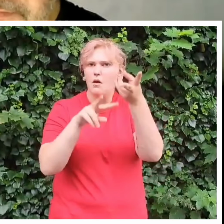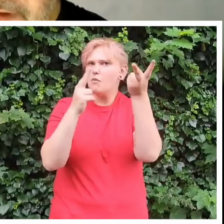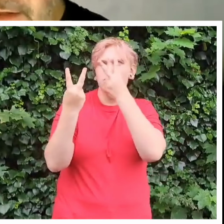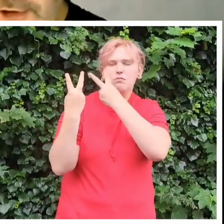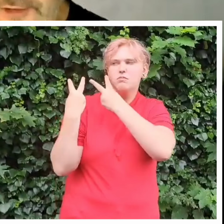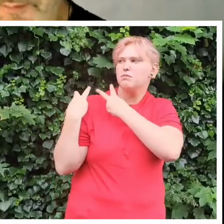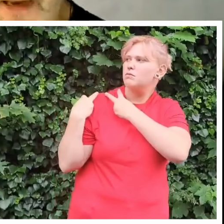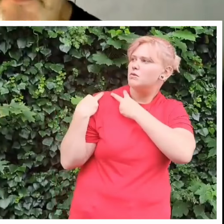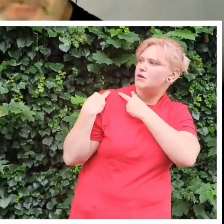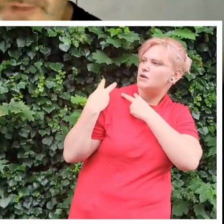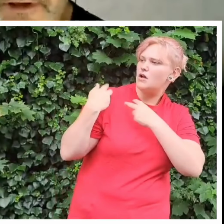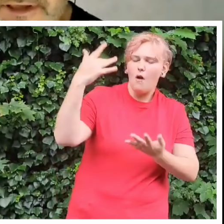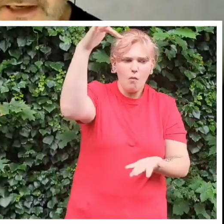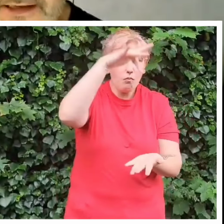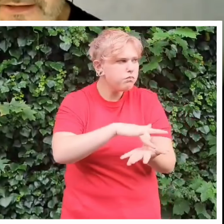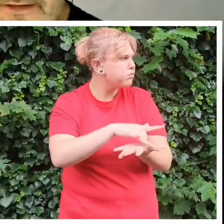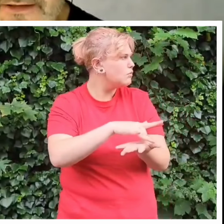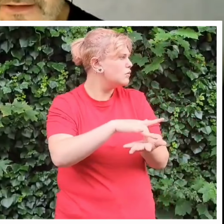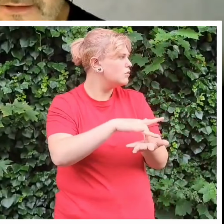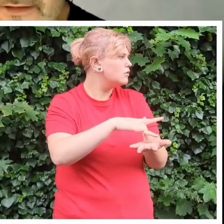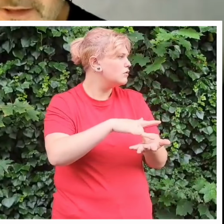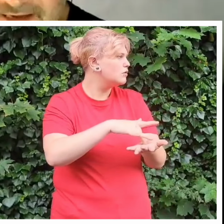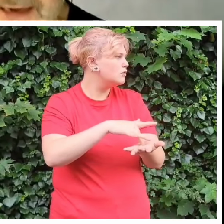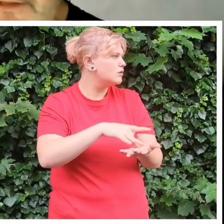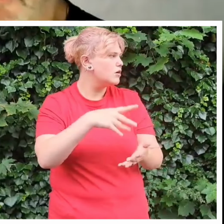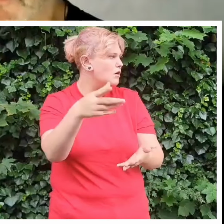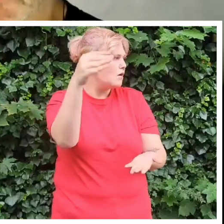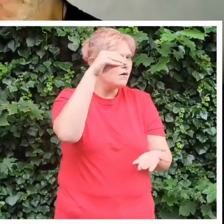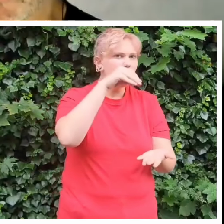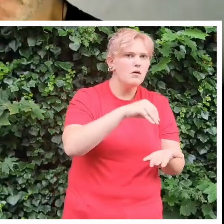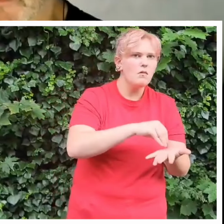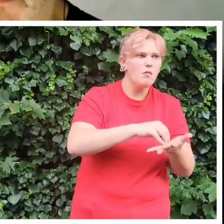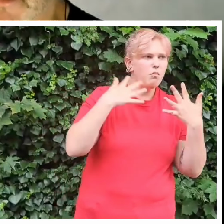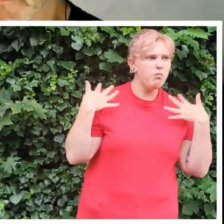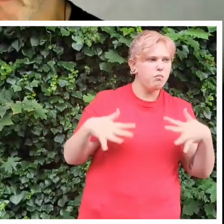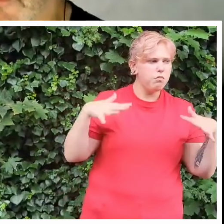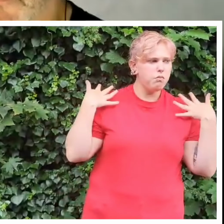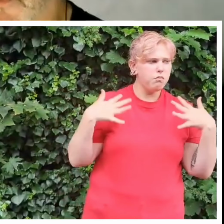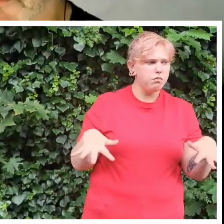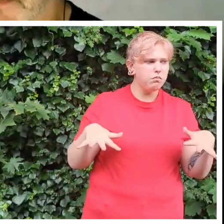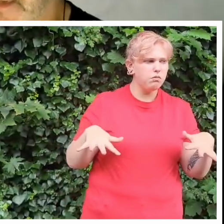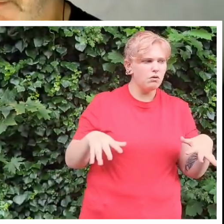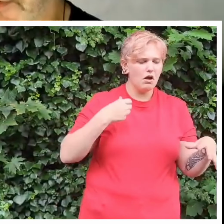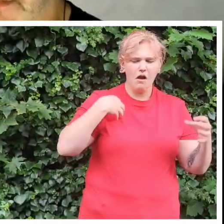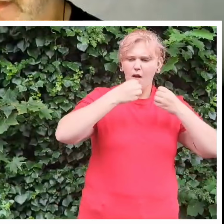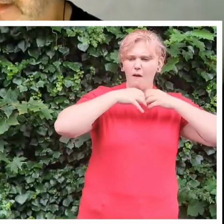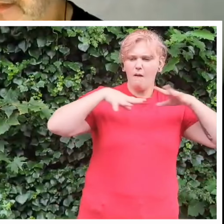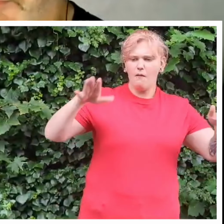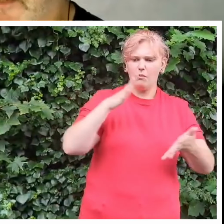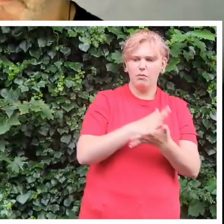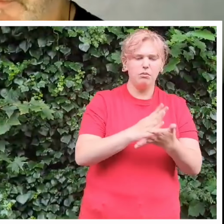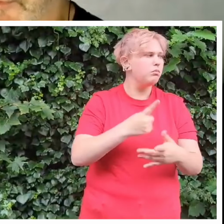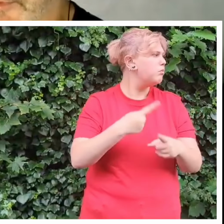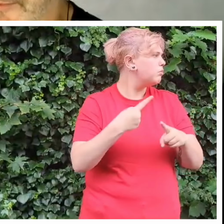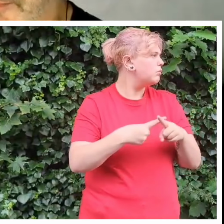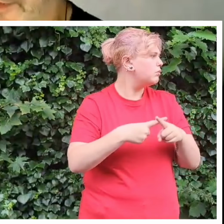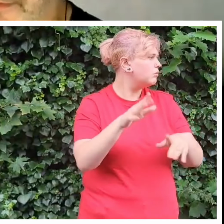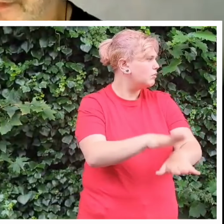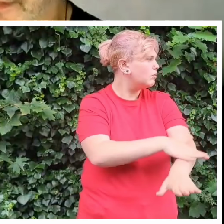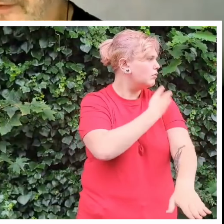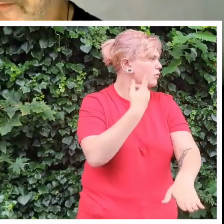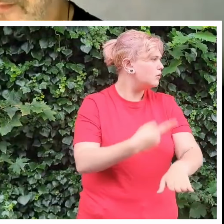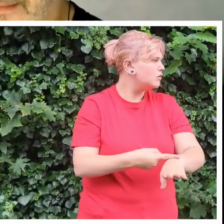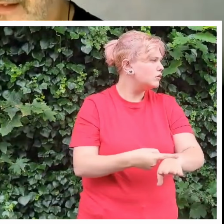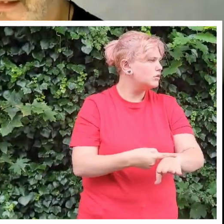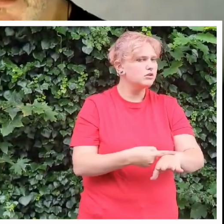now and I think I could pinpoint it to that extreme circumstance in life and losing the ability to speak for a prolonged period